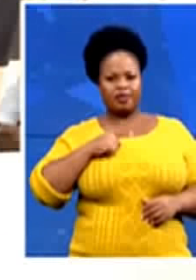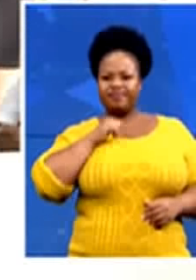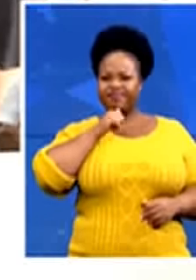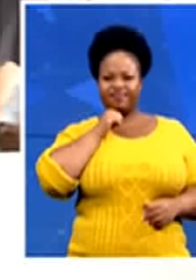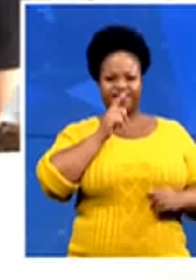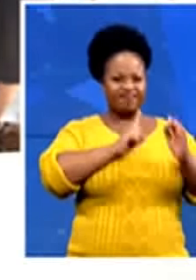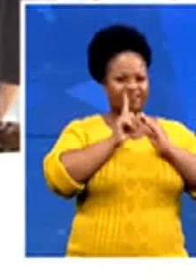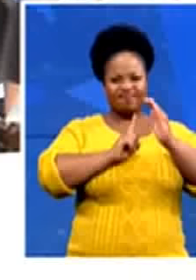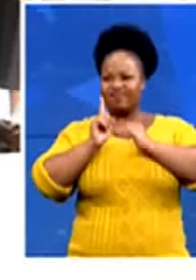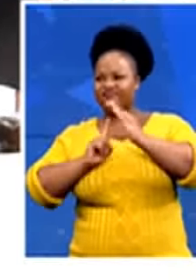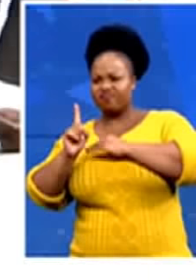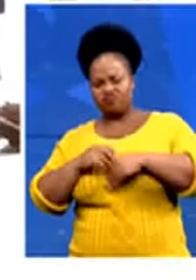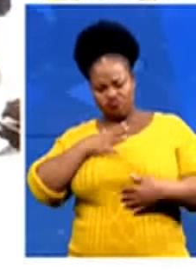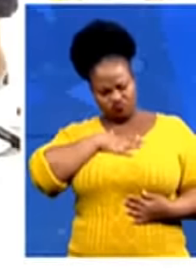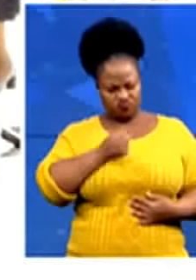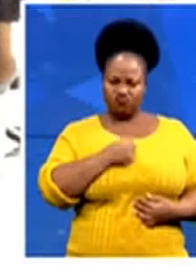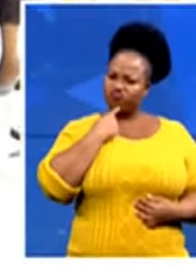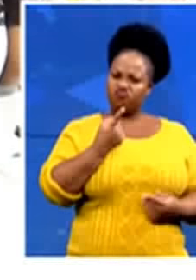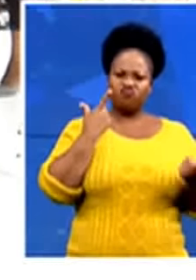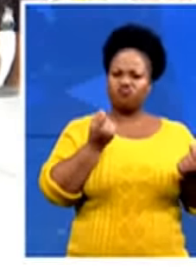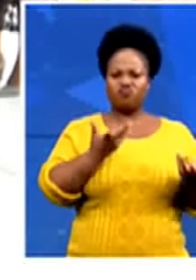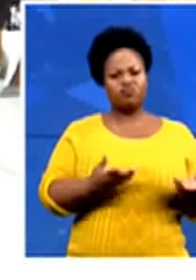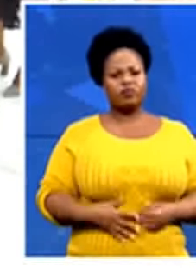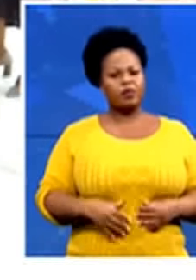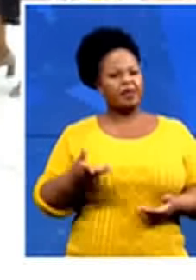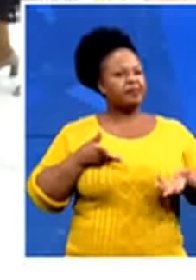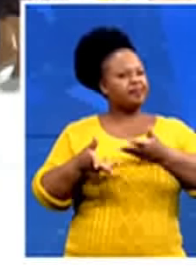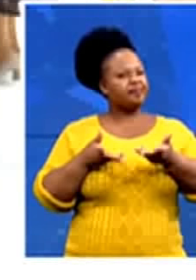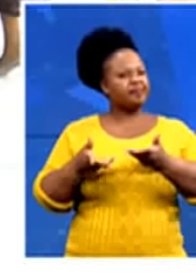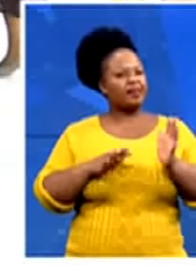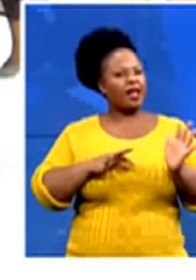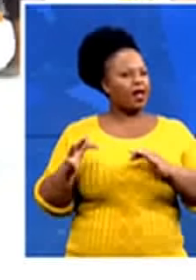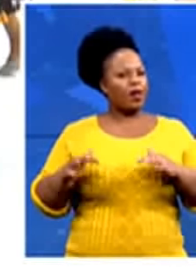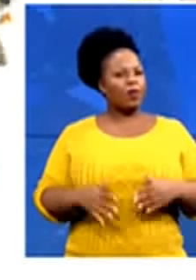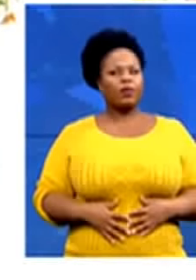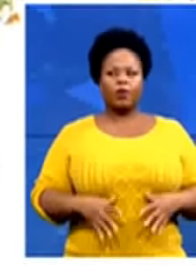afike asebenze mhlawumbe ayixoxisane kwa nawe nokubuka